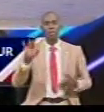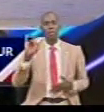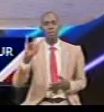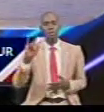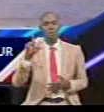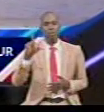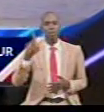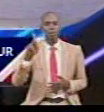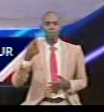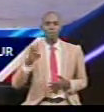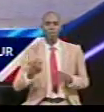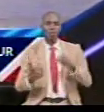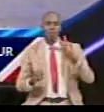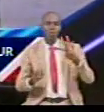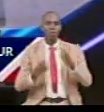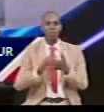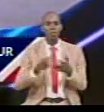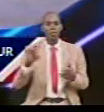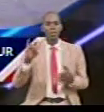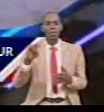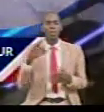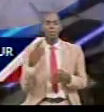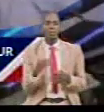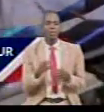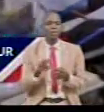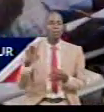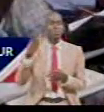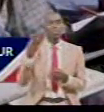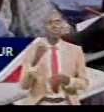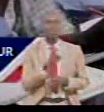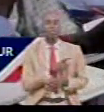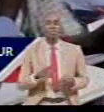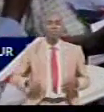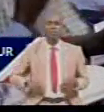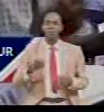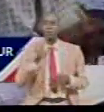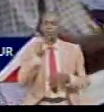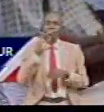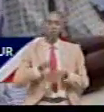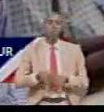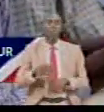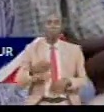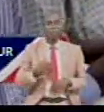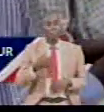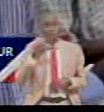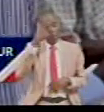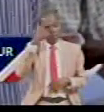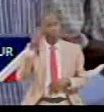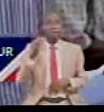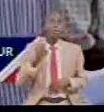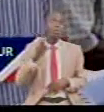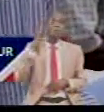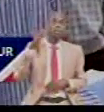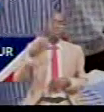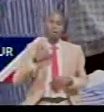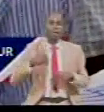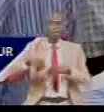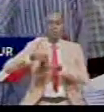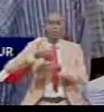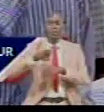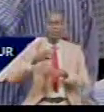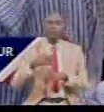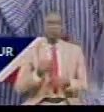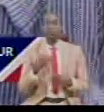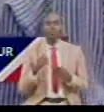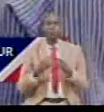Luke chapter 4, verse 18, the Spirit of the Lord is upon me, because he has anointed me to